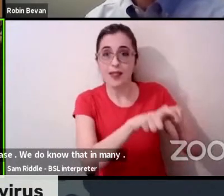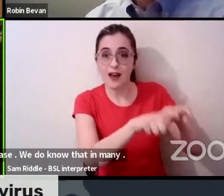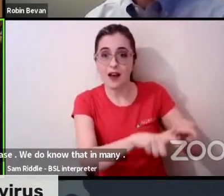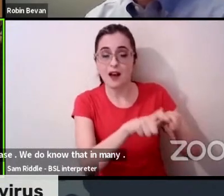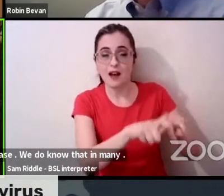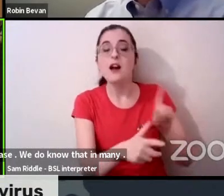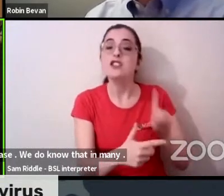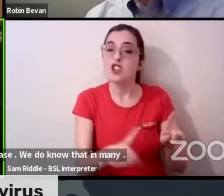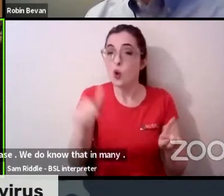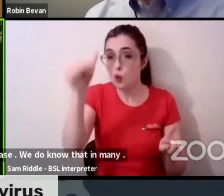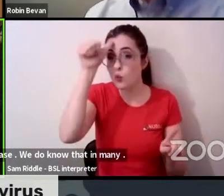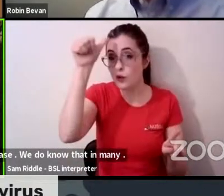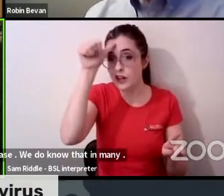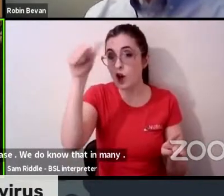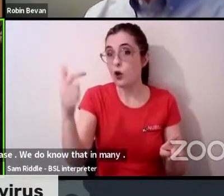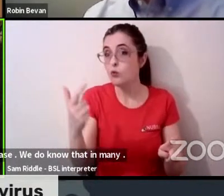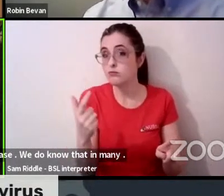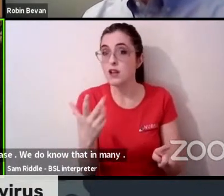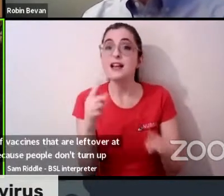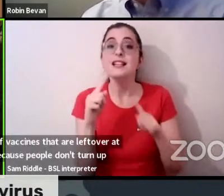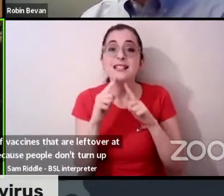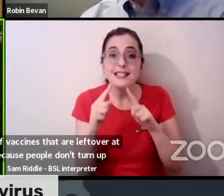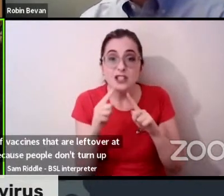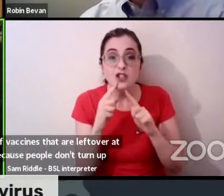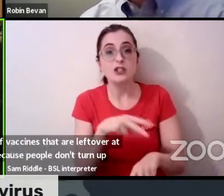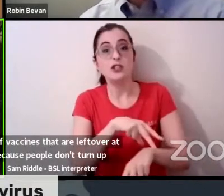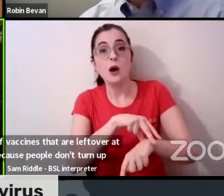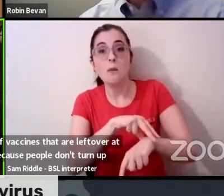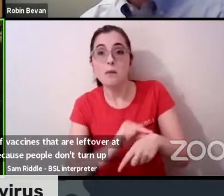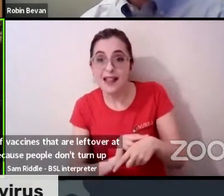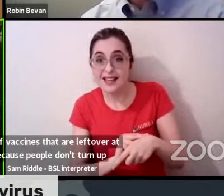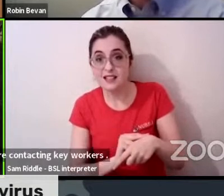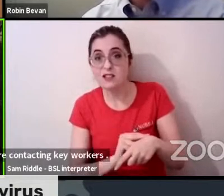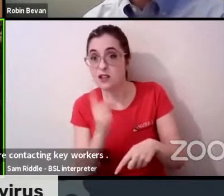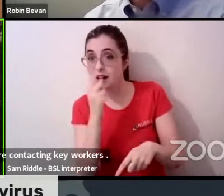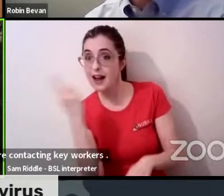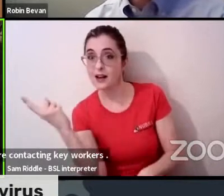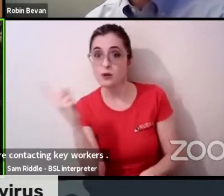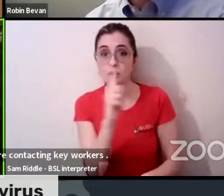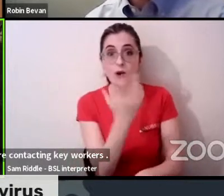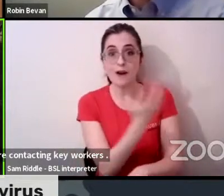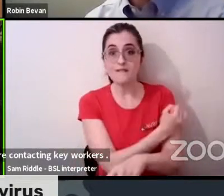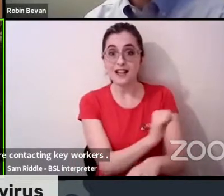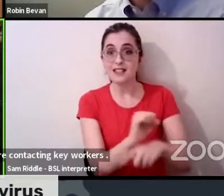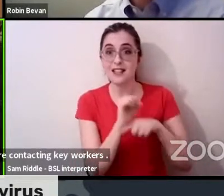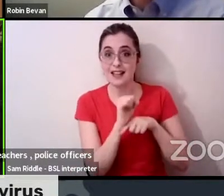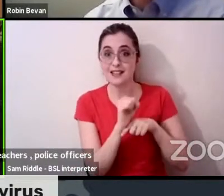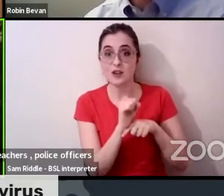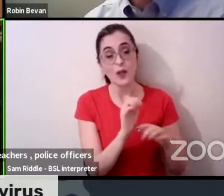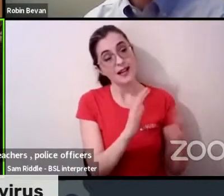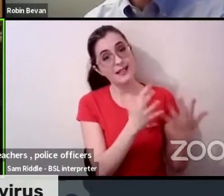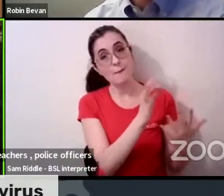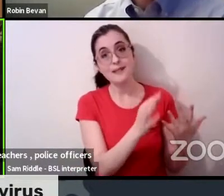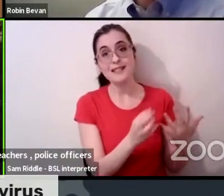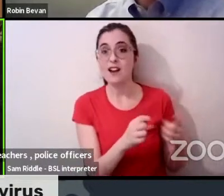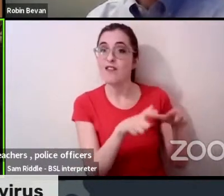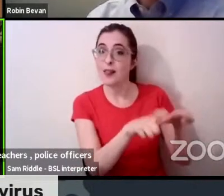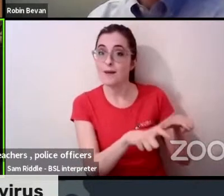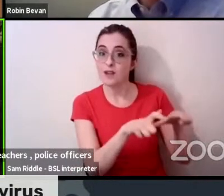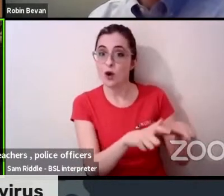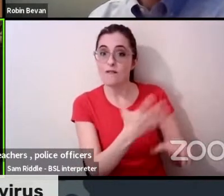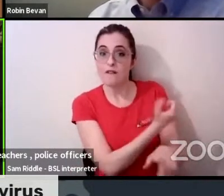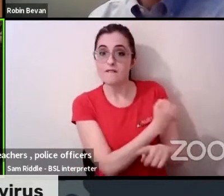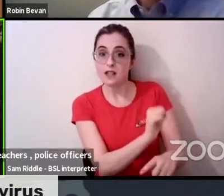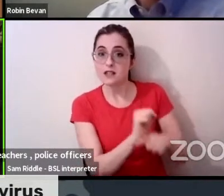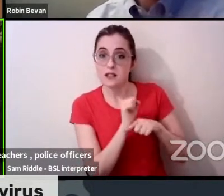have been vaccinated with that 10%. So that's what JCVI said. On the question of asthmatics, they told us that